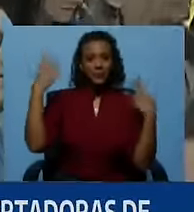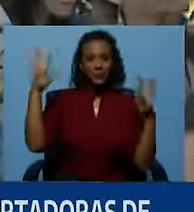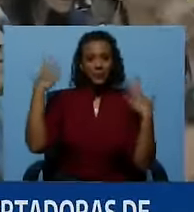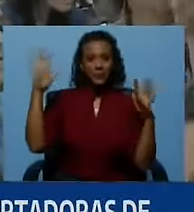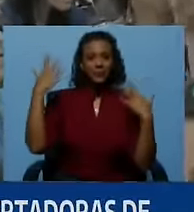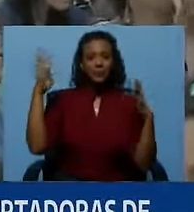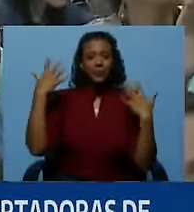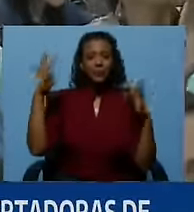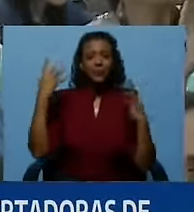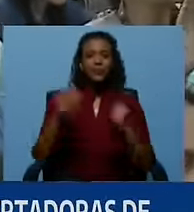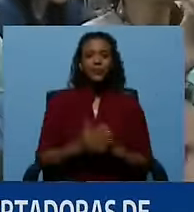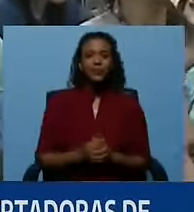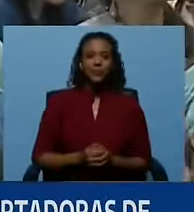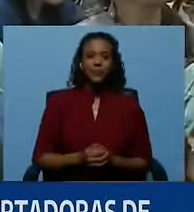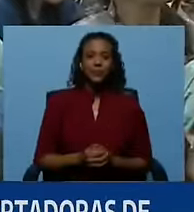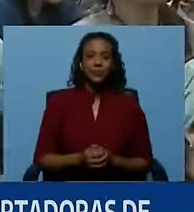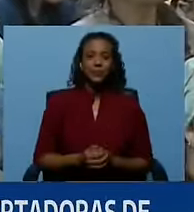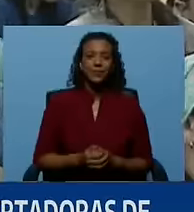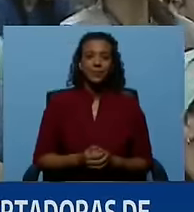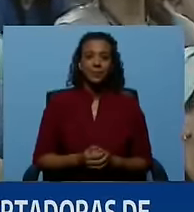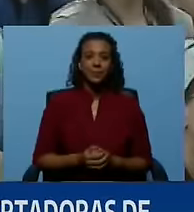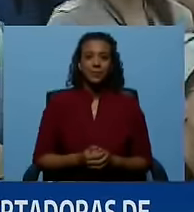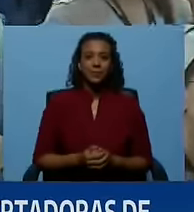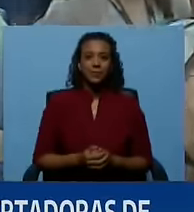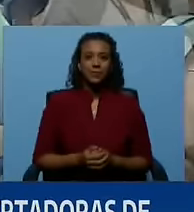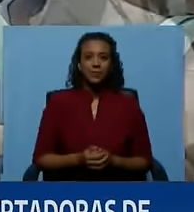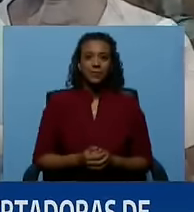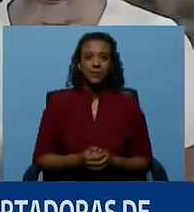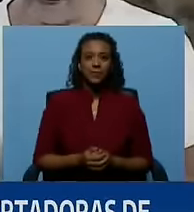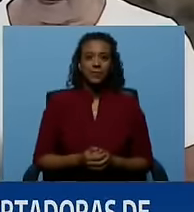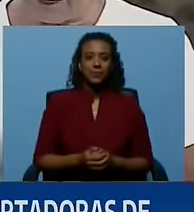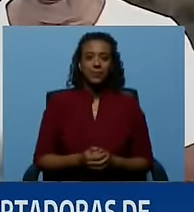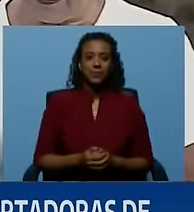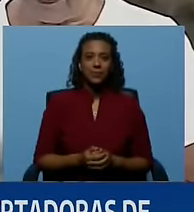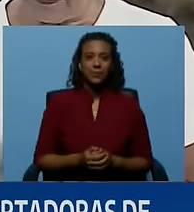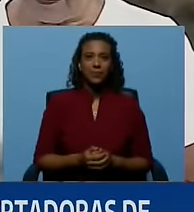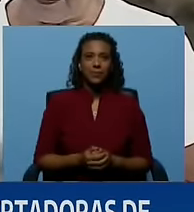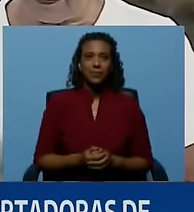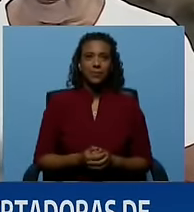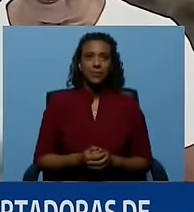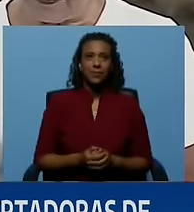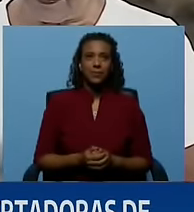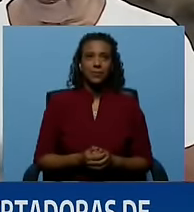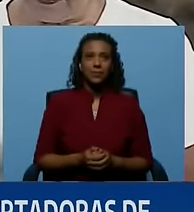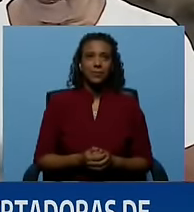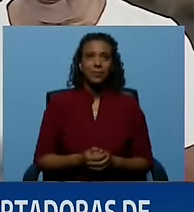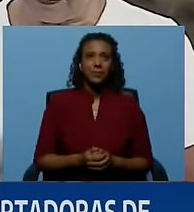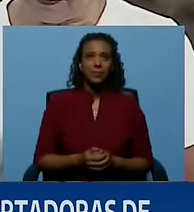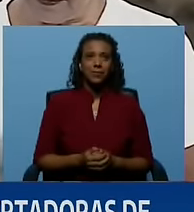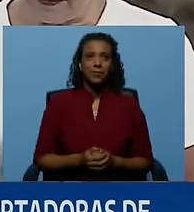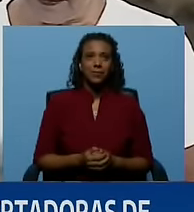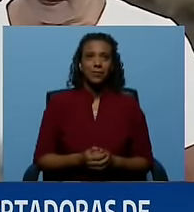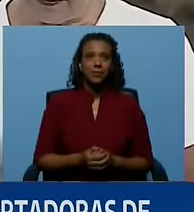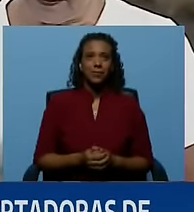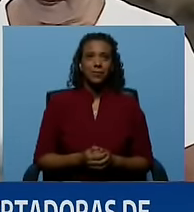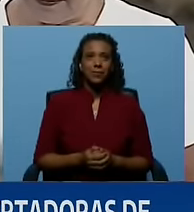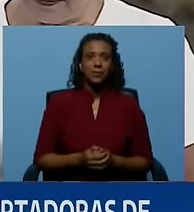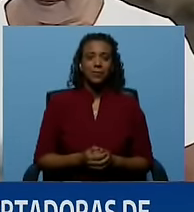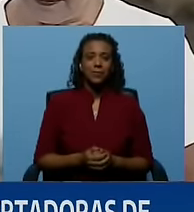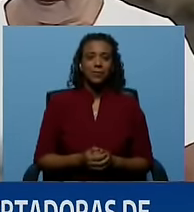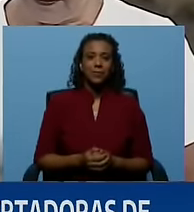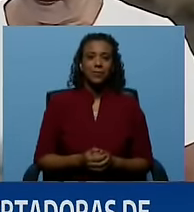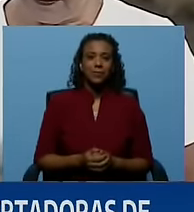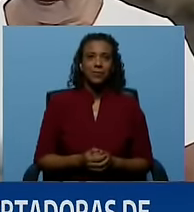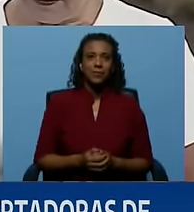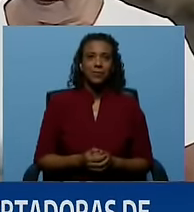The Embassy of Venezuela in the Republic of Namibia, under the leadership of Ambassador Enriquez, treats us